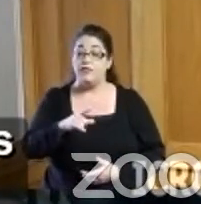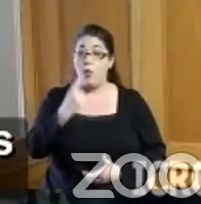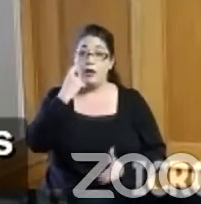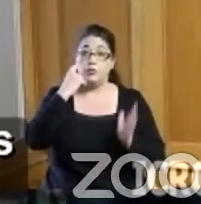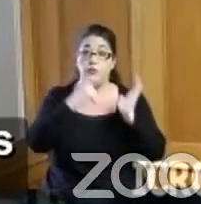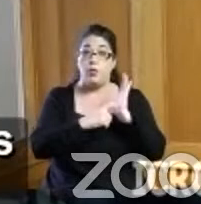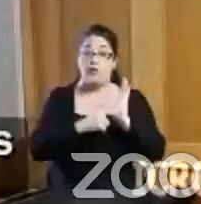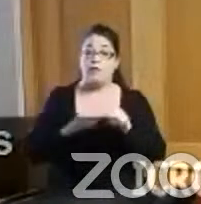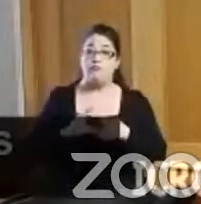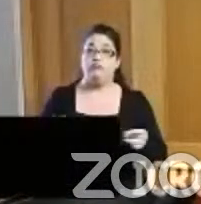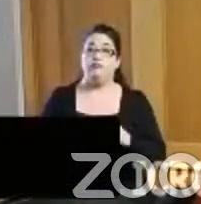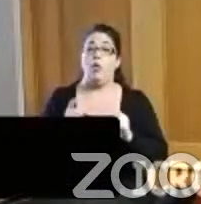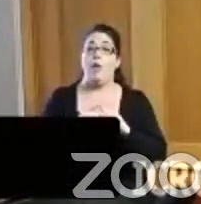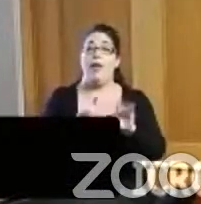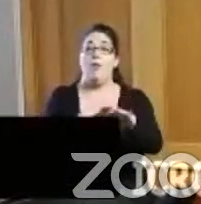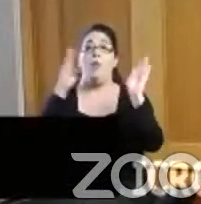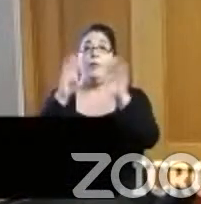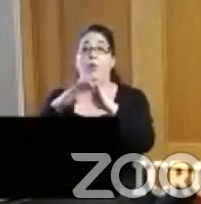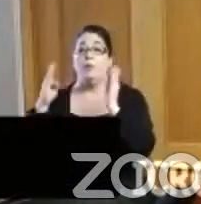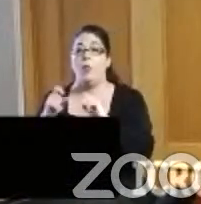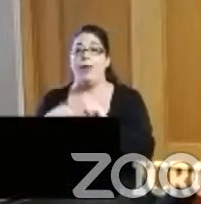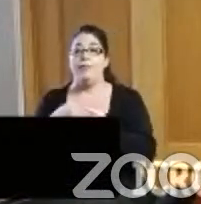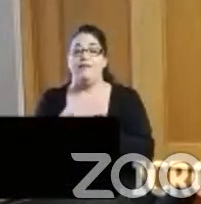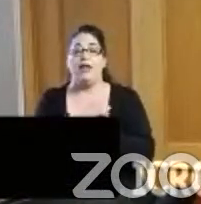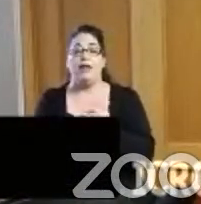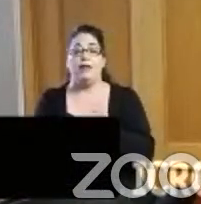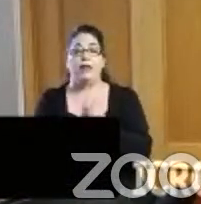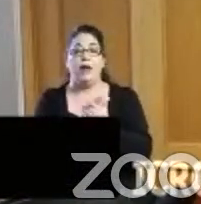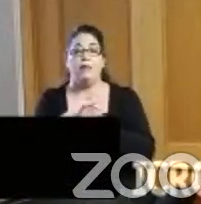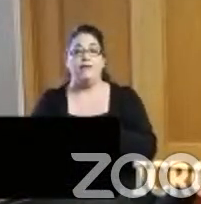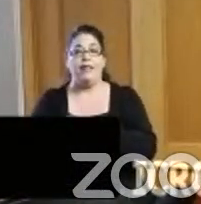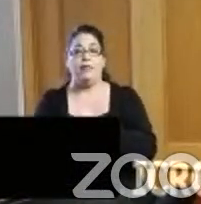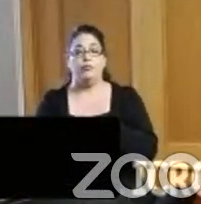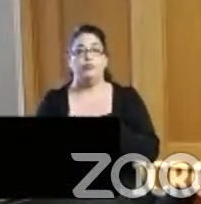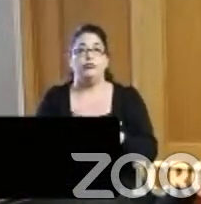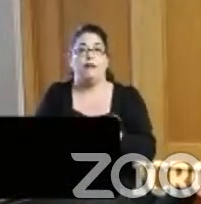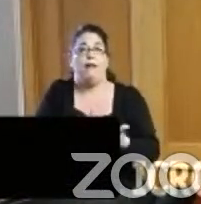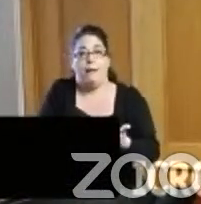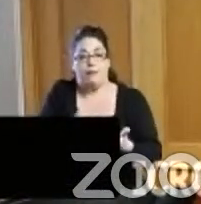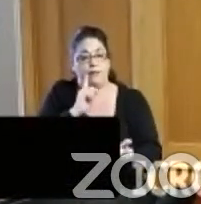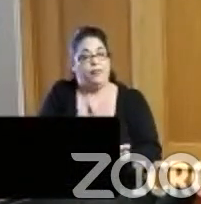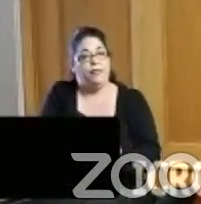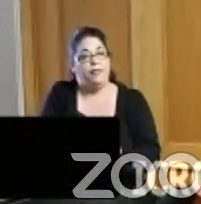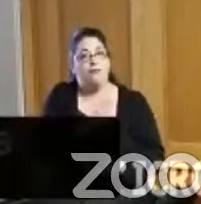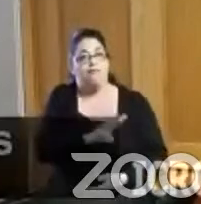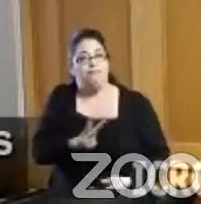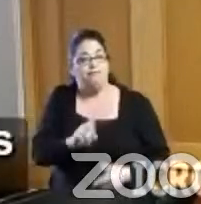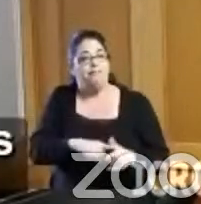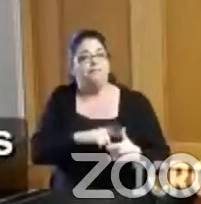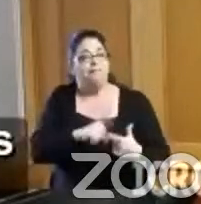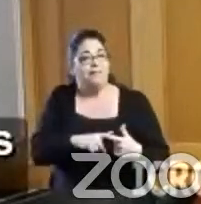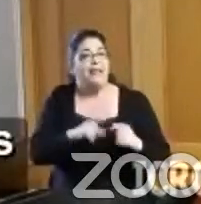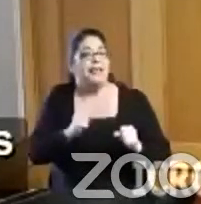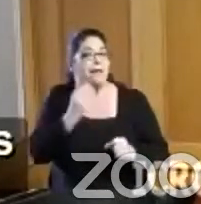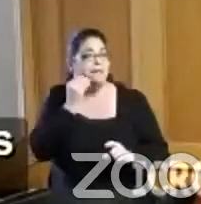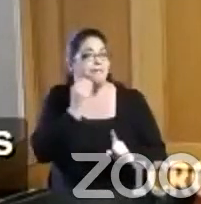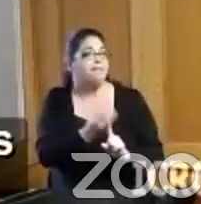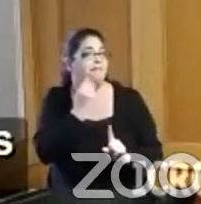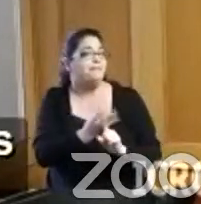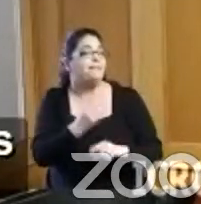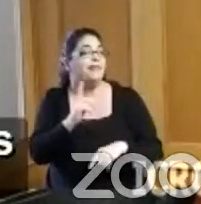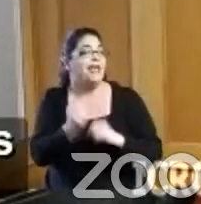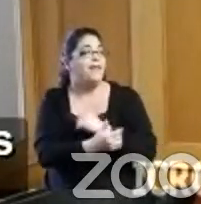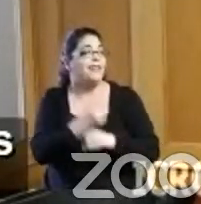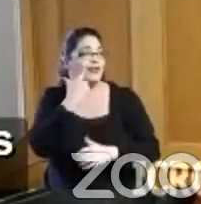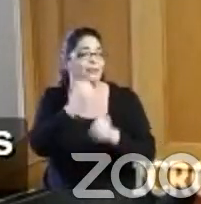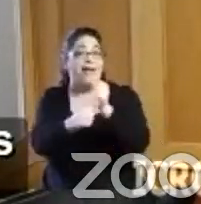notified as to when things open up and when funding becomes available, jump on there, sign up, and then you can be notified about all of the things that we